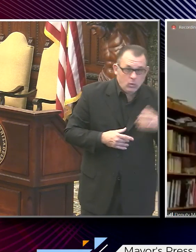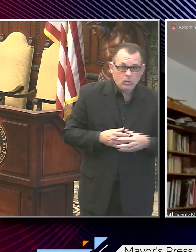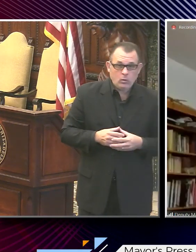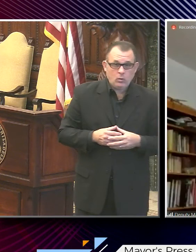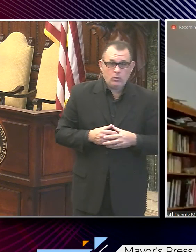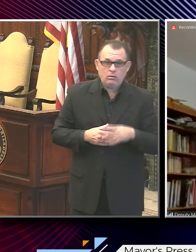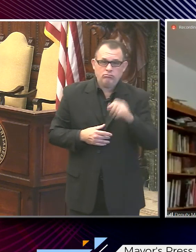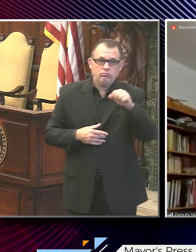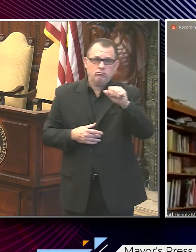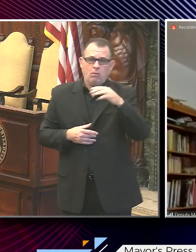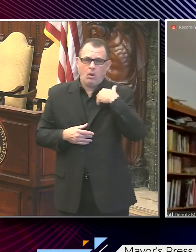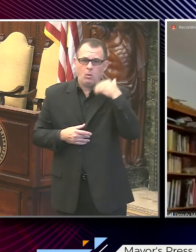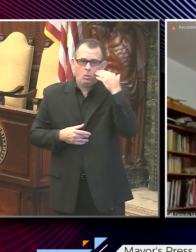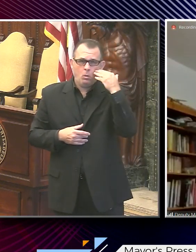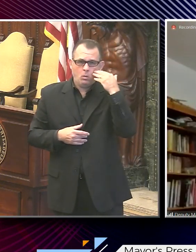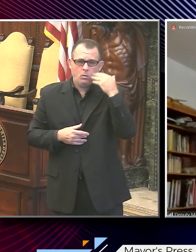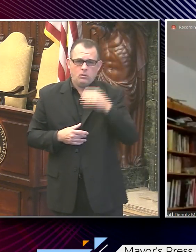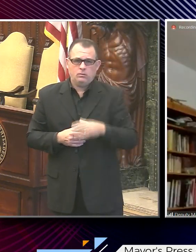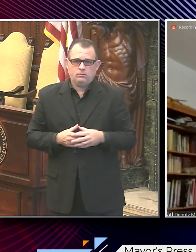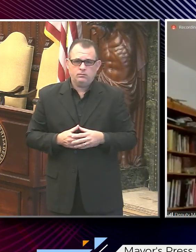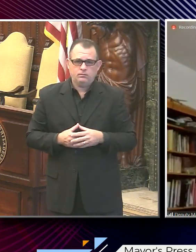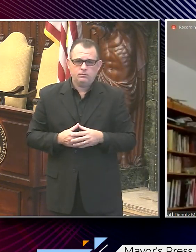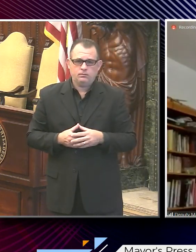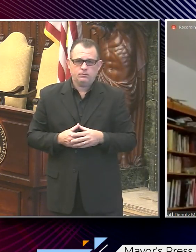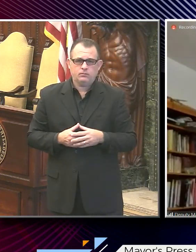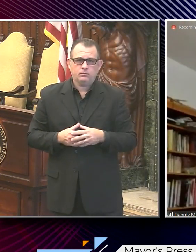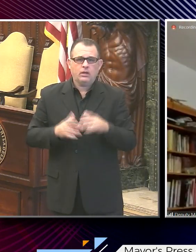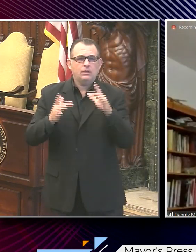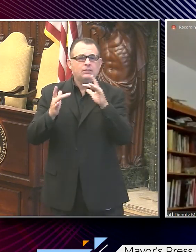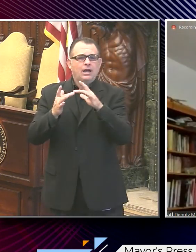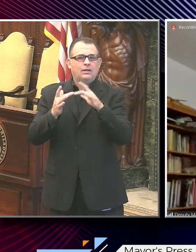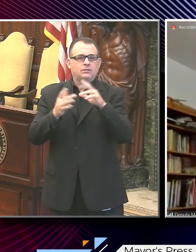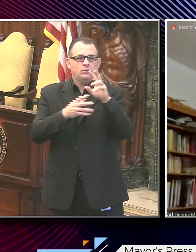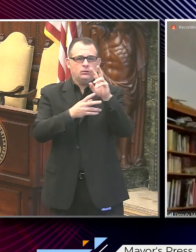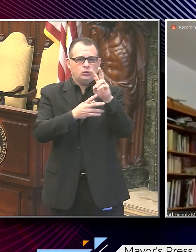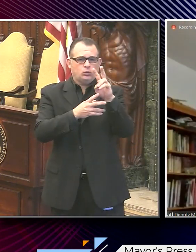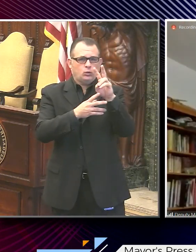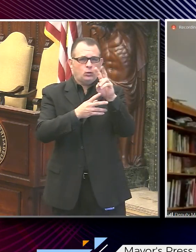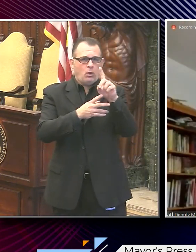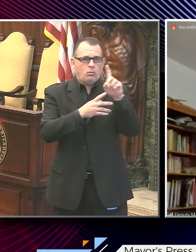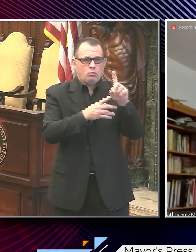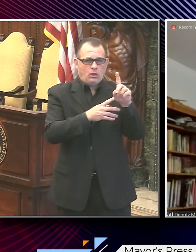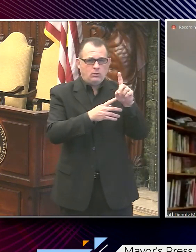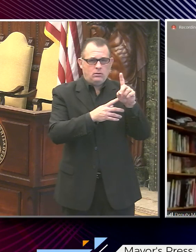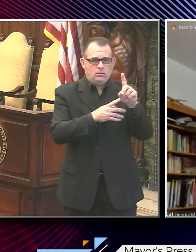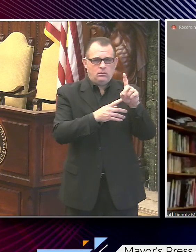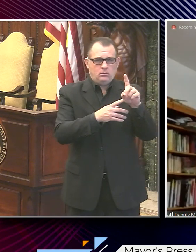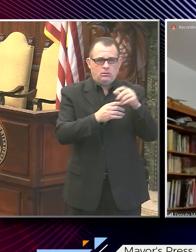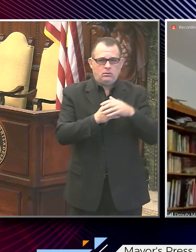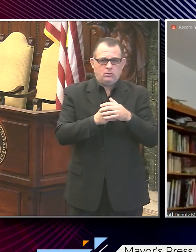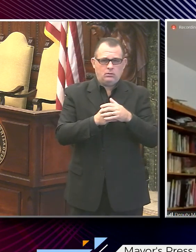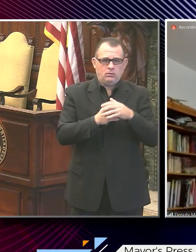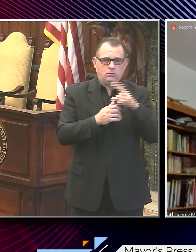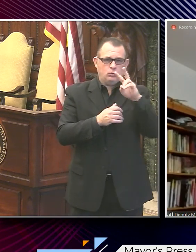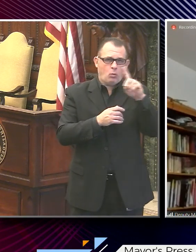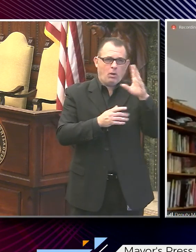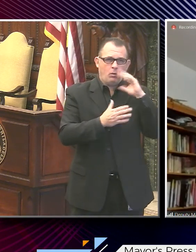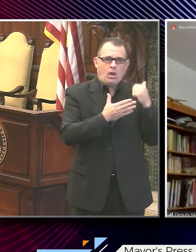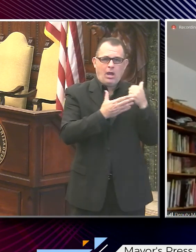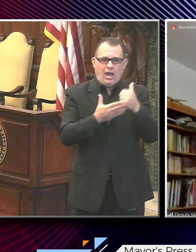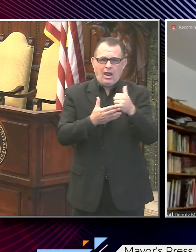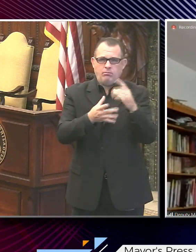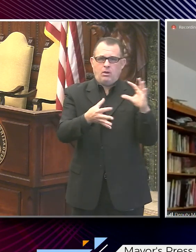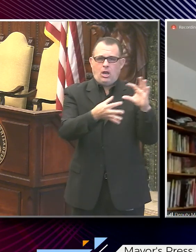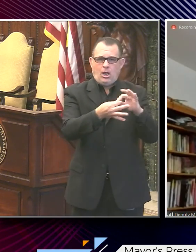Yes, Hey, sorry, I Mark. was on mute. They can call 211, and 211 will help them assist